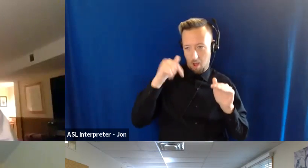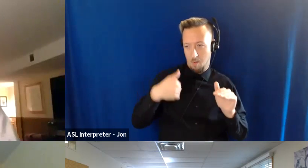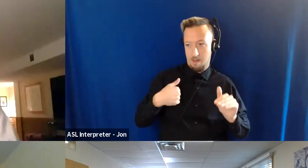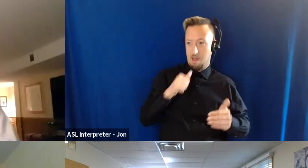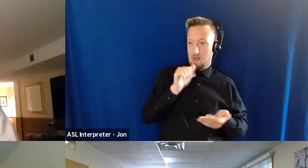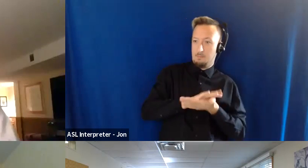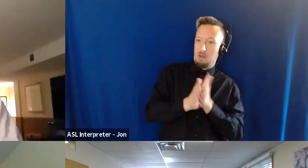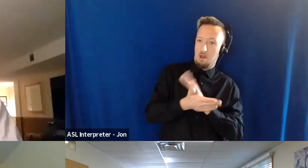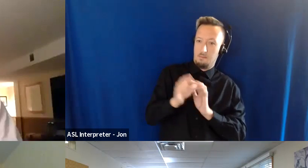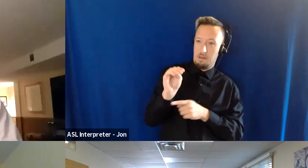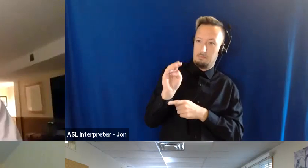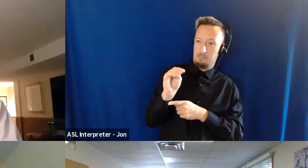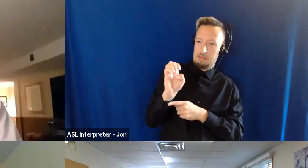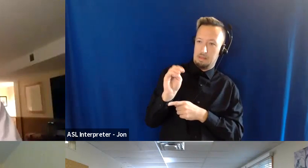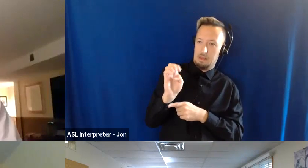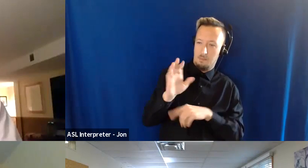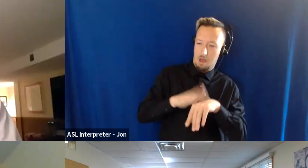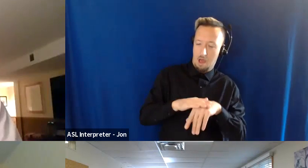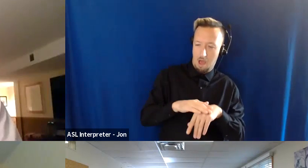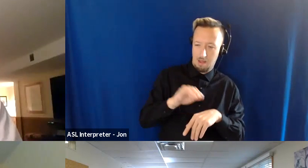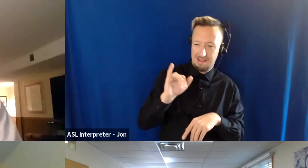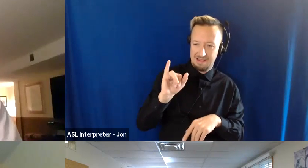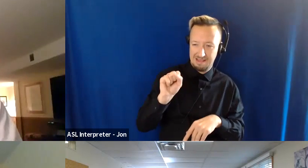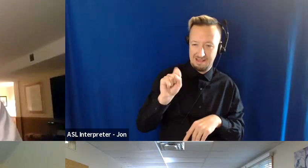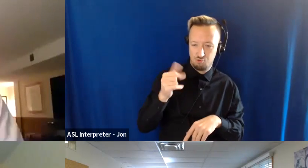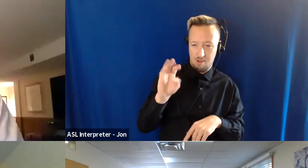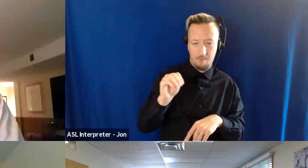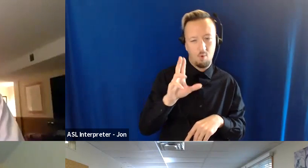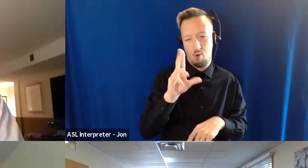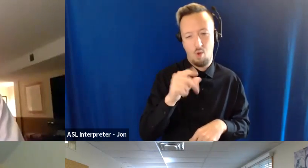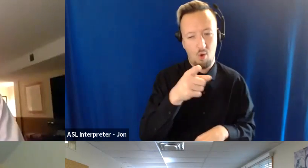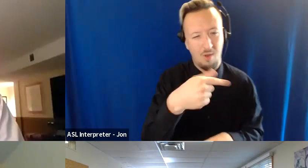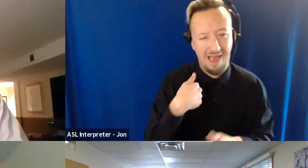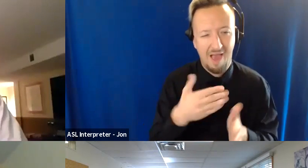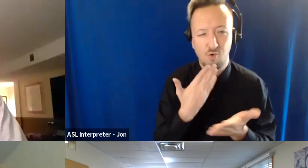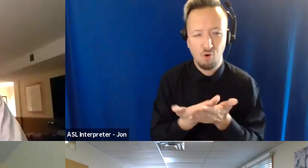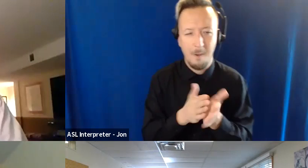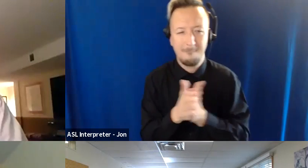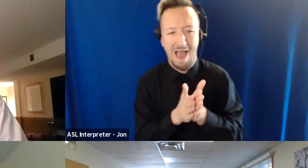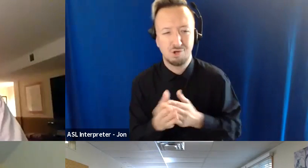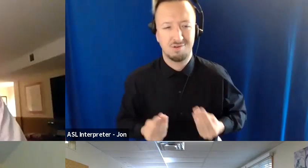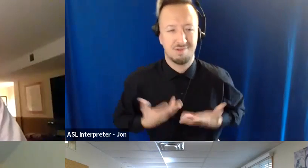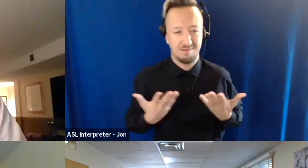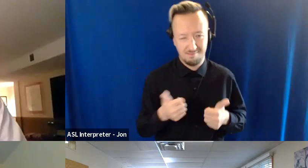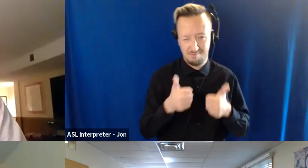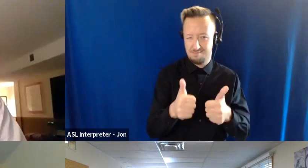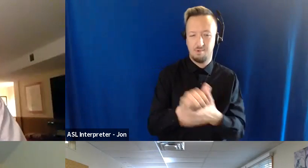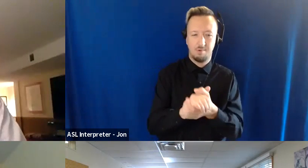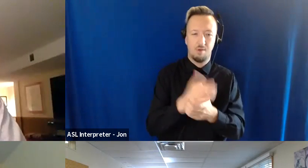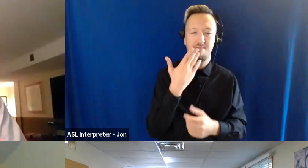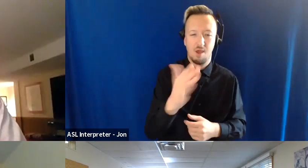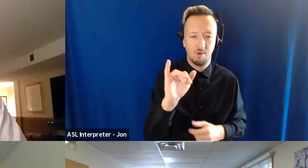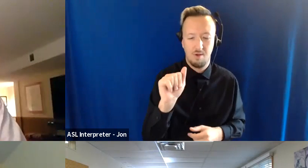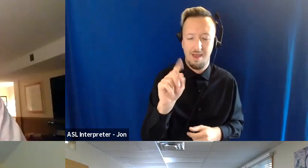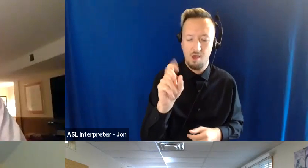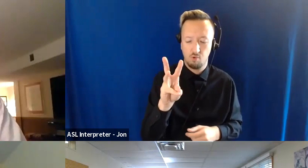on Instagram. Now your passion comes through, Andrew. Thank you. Thank you, Andrew. That was great. And then I want to